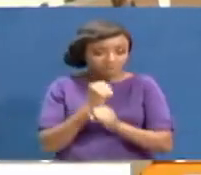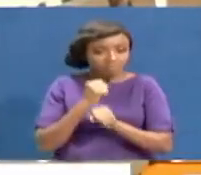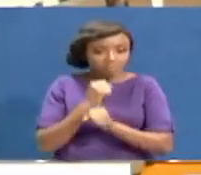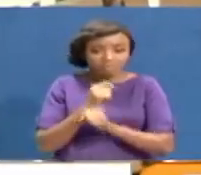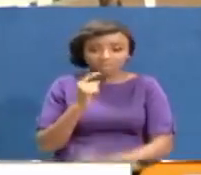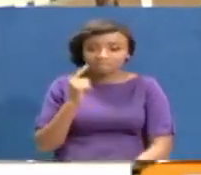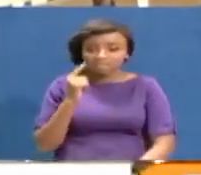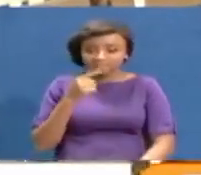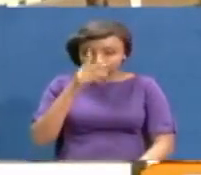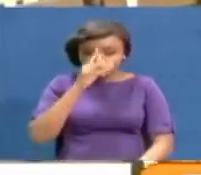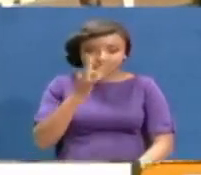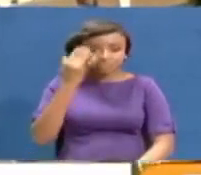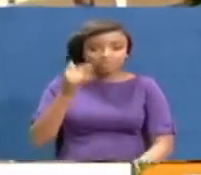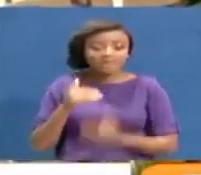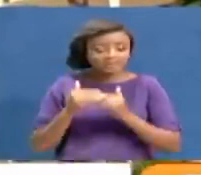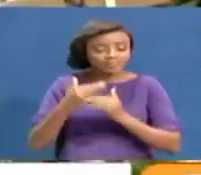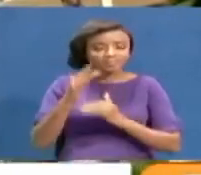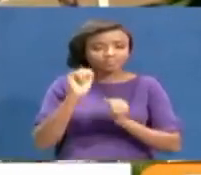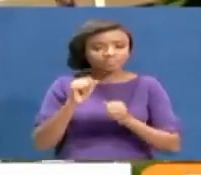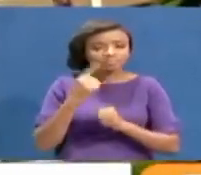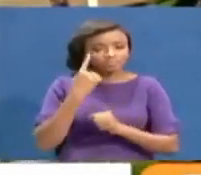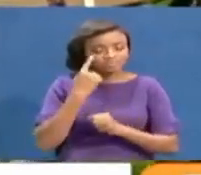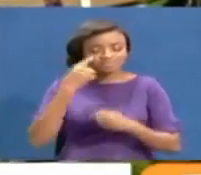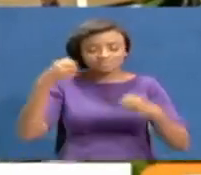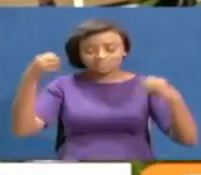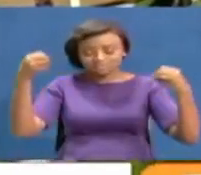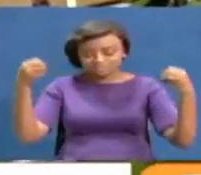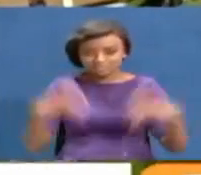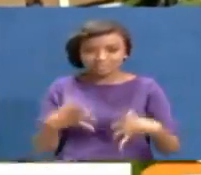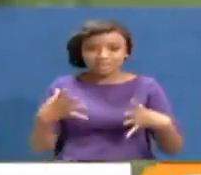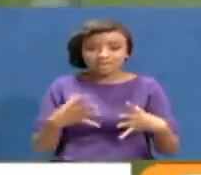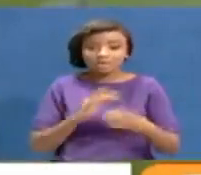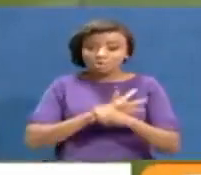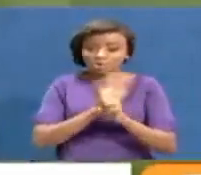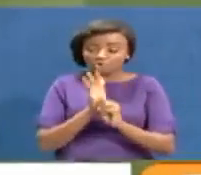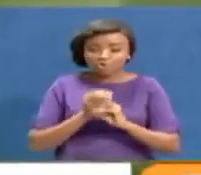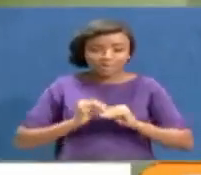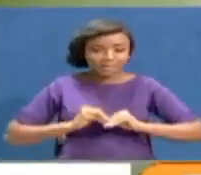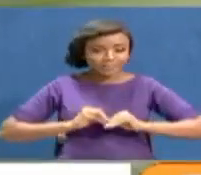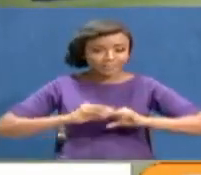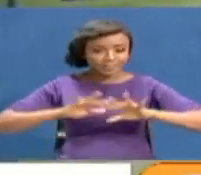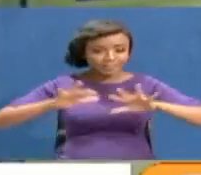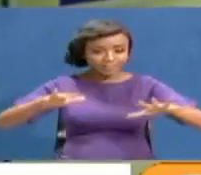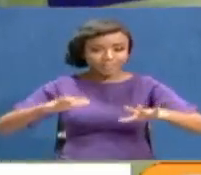for Kenya, as the numbers confirm only one certainty. The pandemic is on the rampage, and